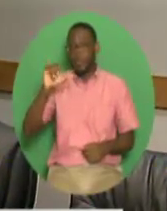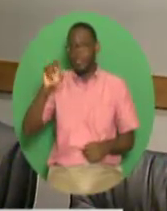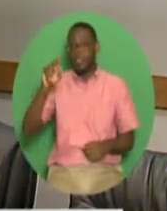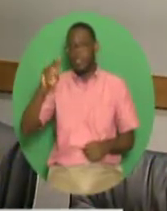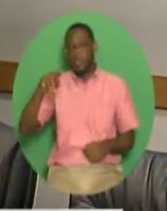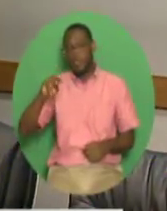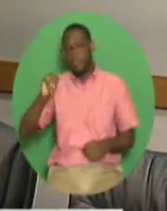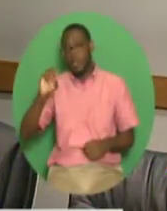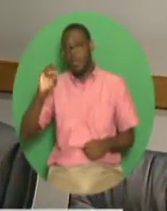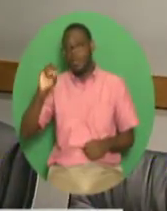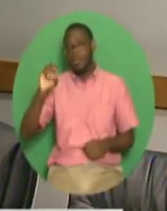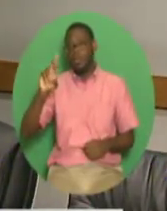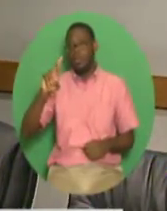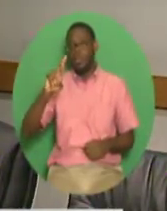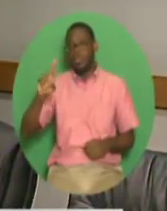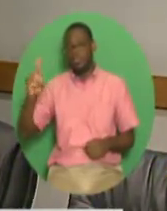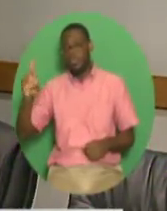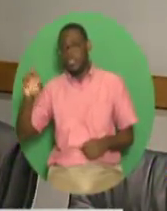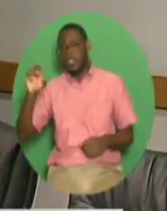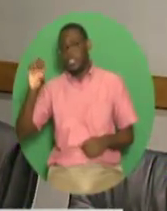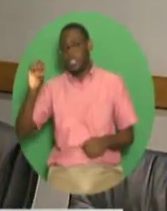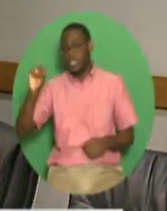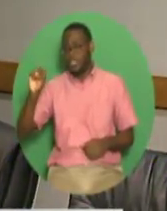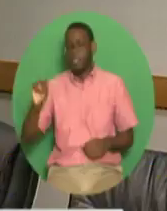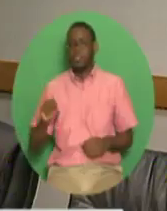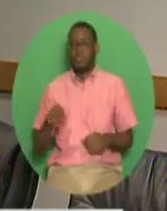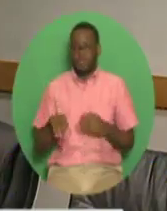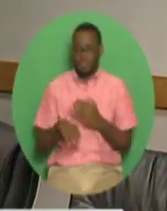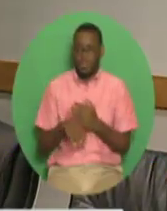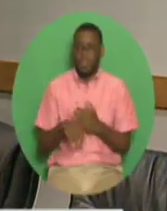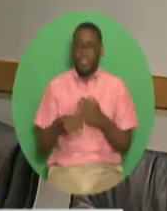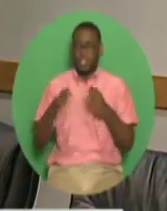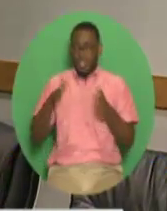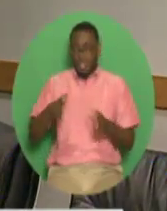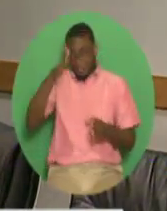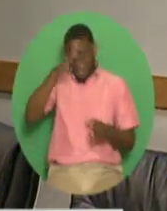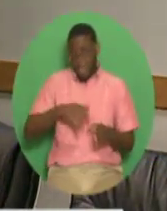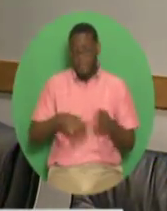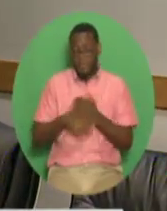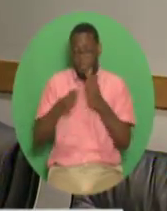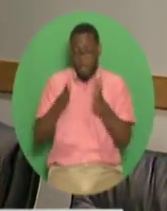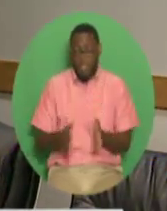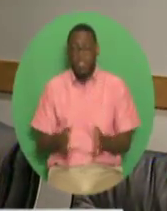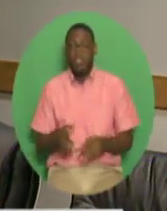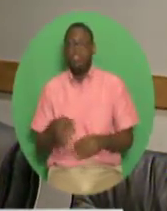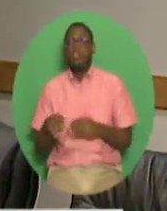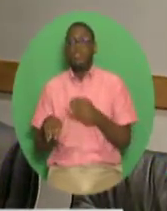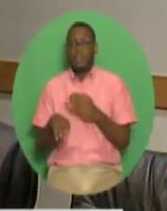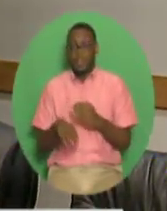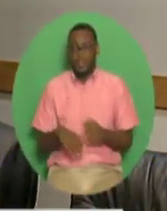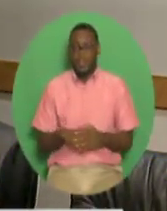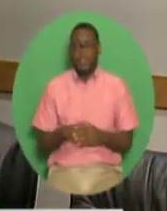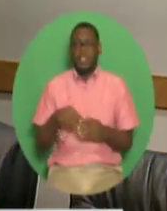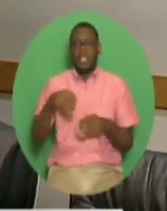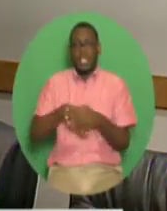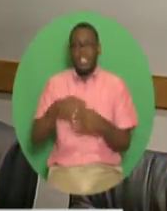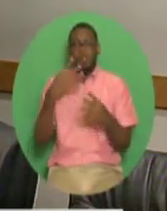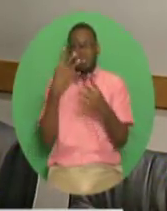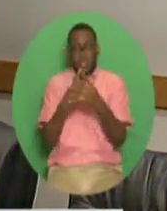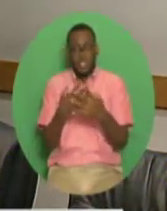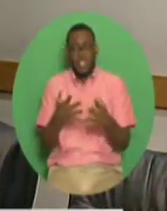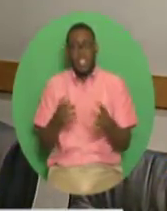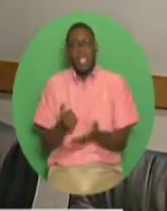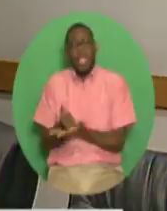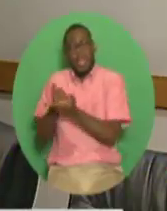the prisons right now, where we actually have murderers who would have been at each other's throats, who have a lot of influence on the outside, actually playing and